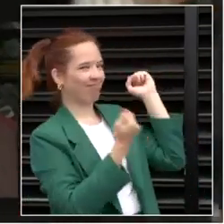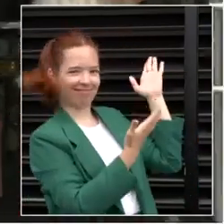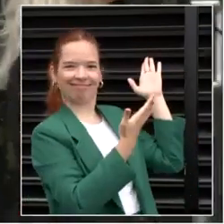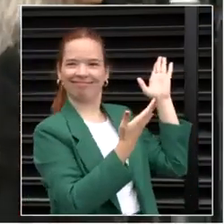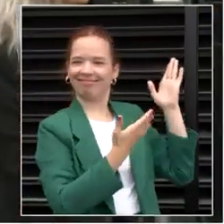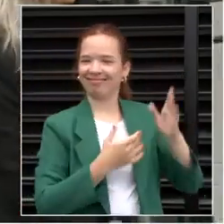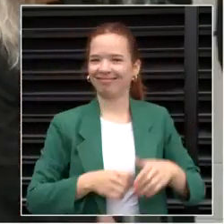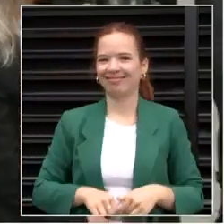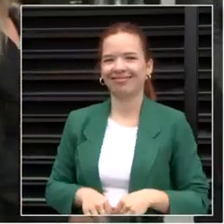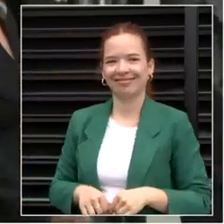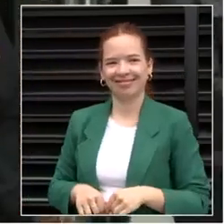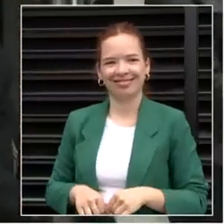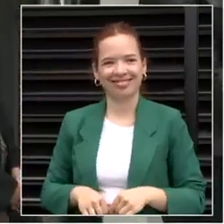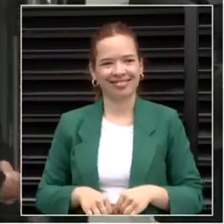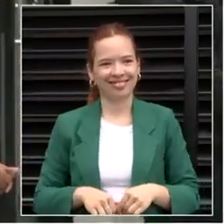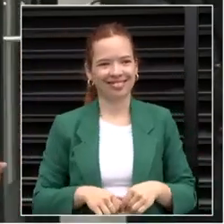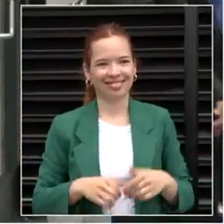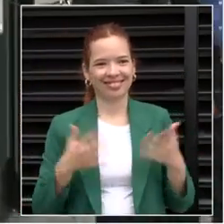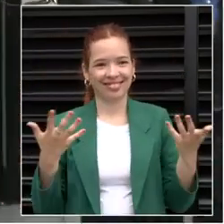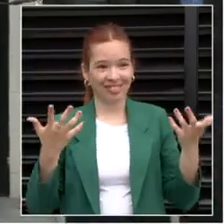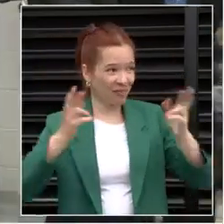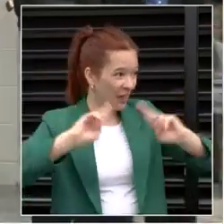And I'm supposed to say, are you ready, guys?